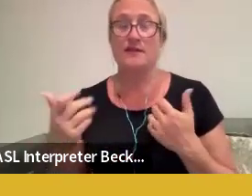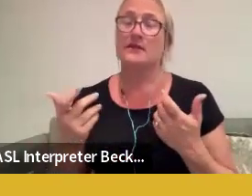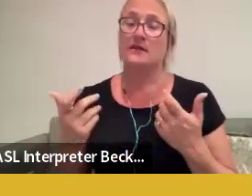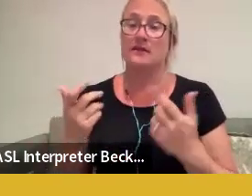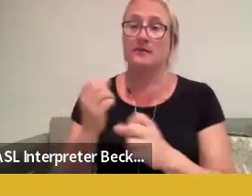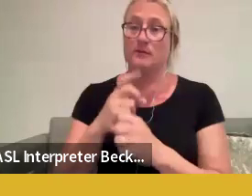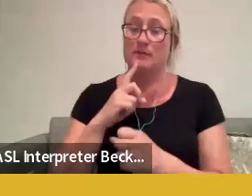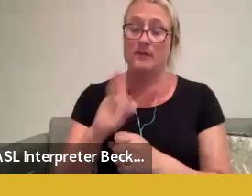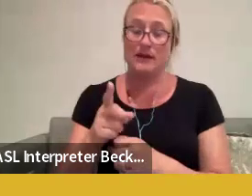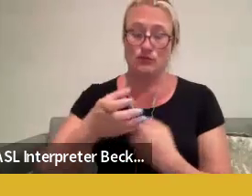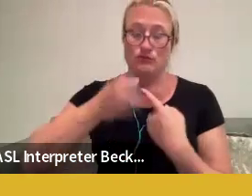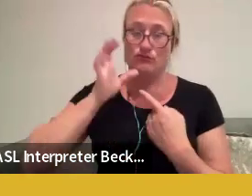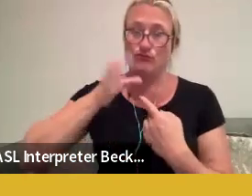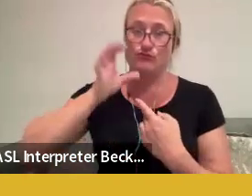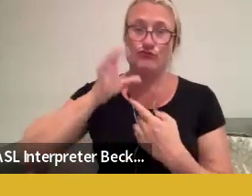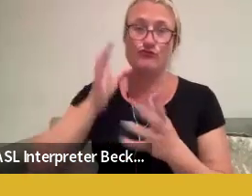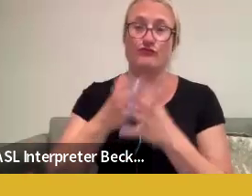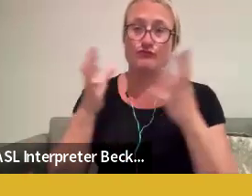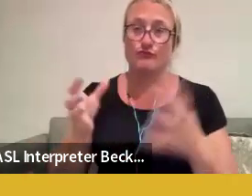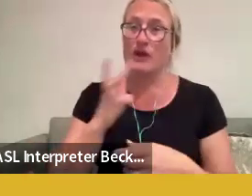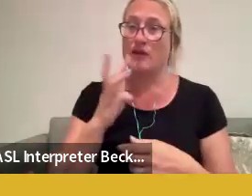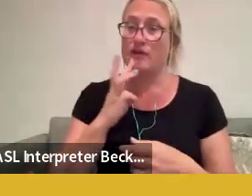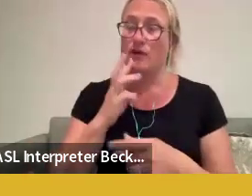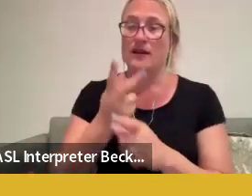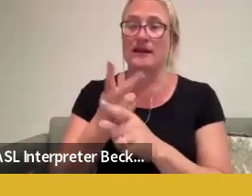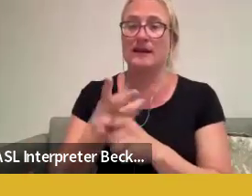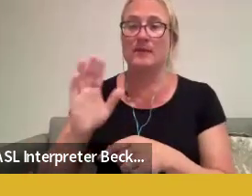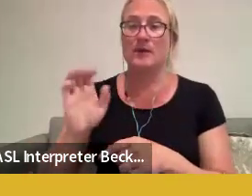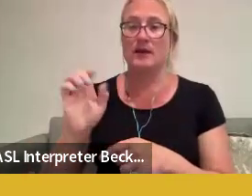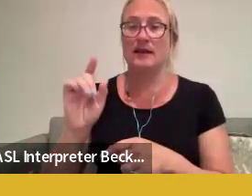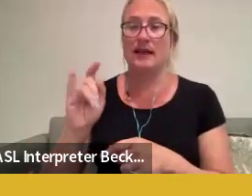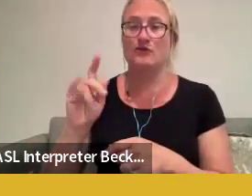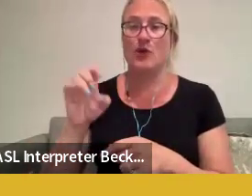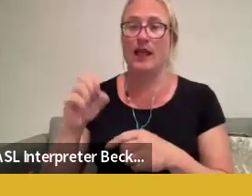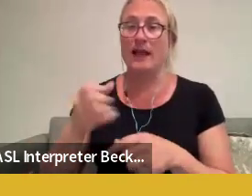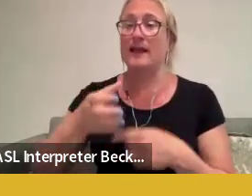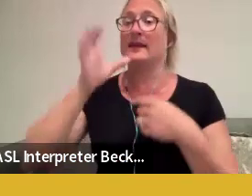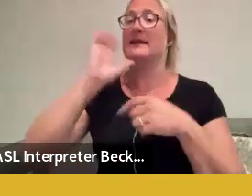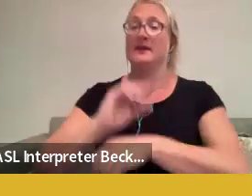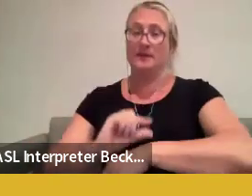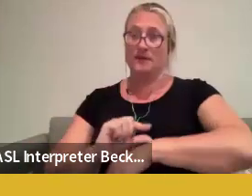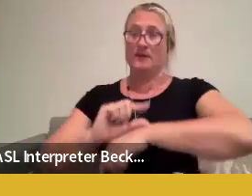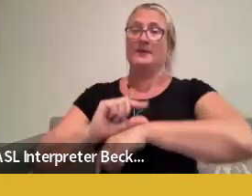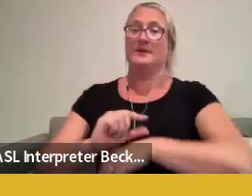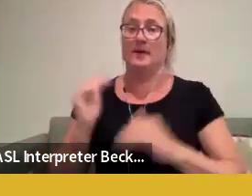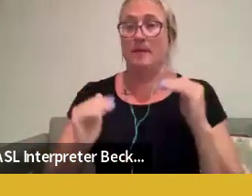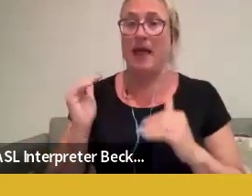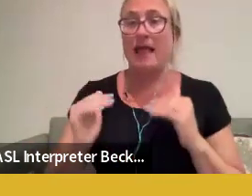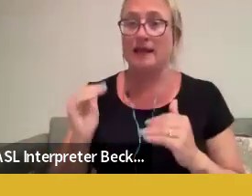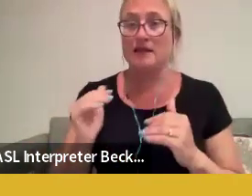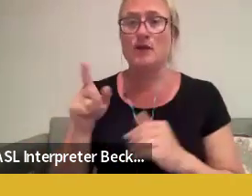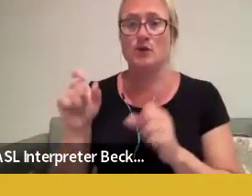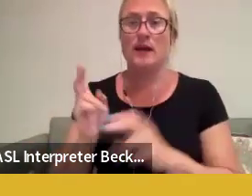that you're staying hydrated and keeping your electrolytes balanced with those like electrolyte drinks if you need